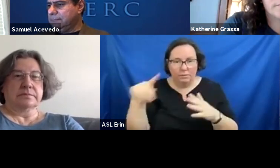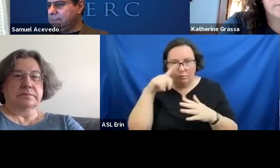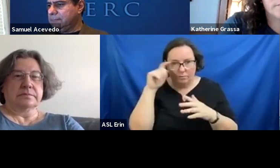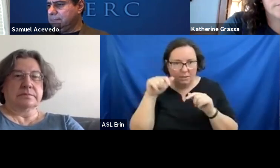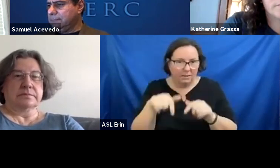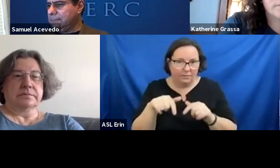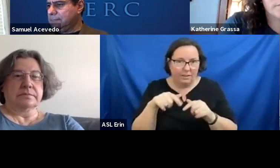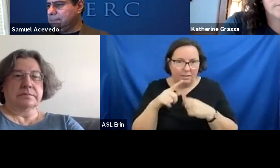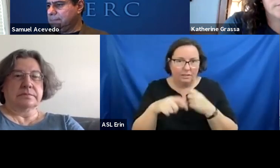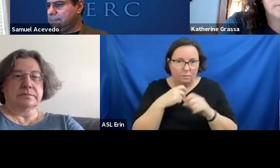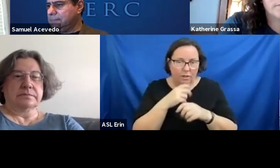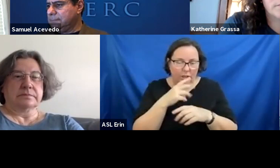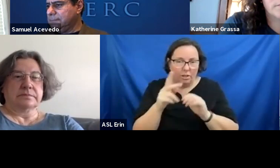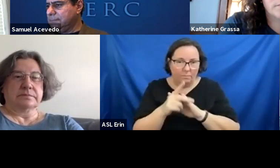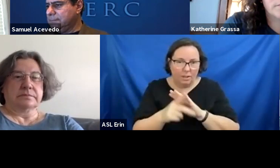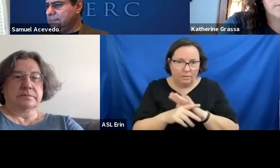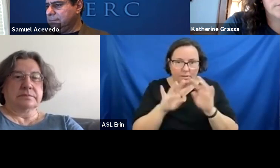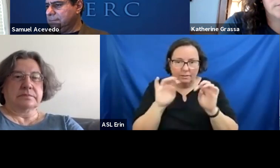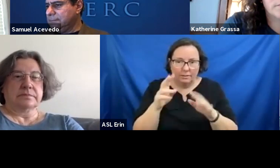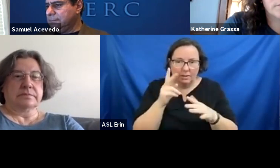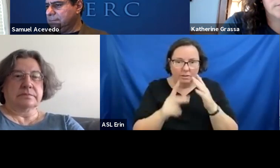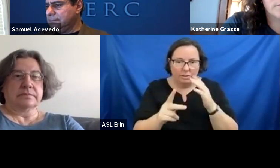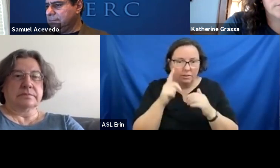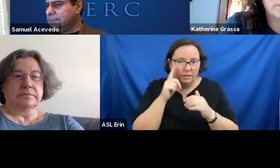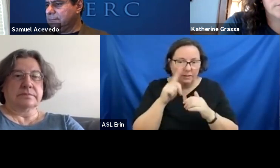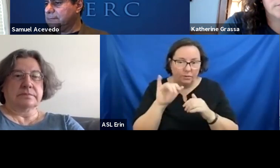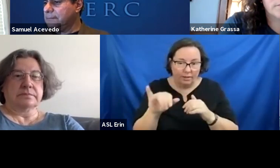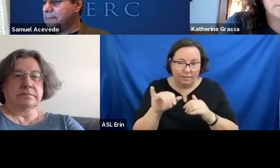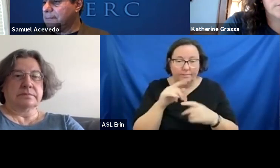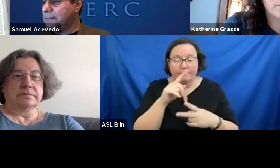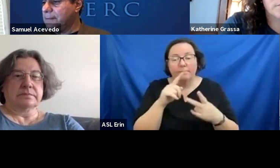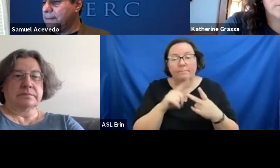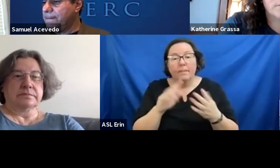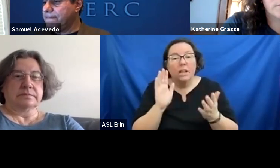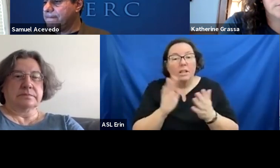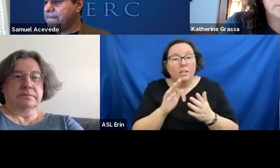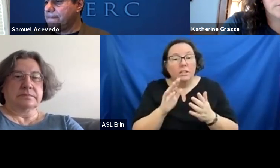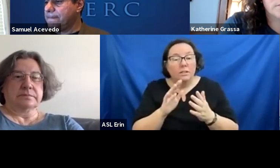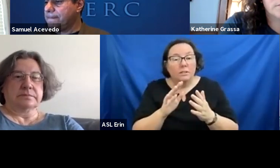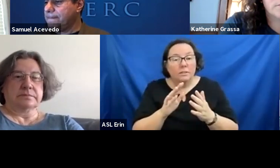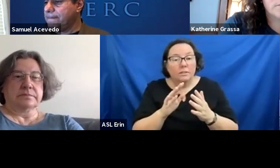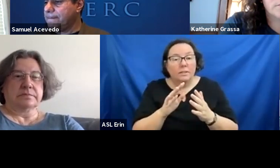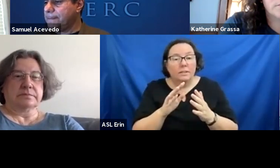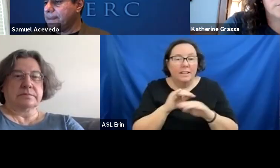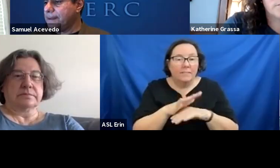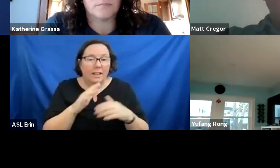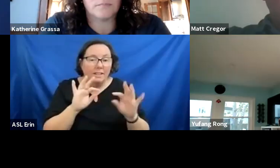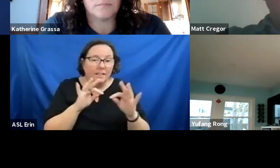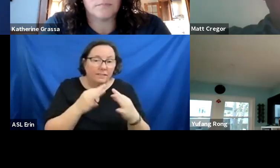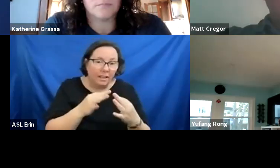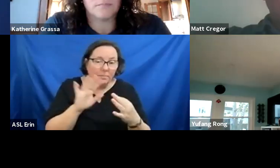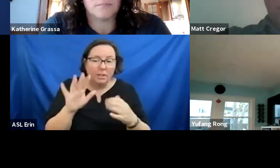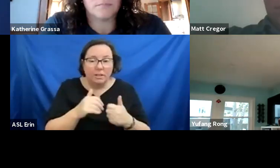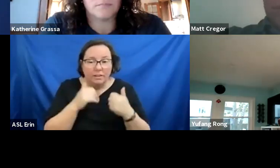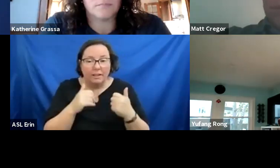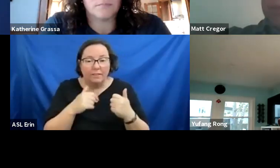this one-year policy and the uncertain future. On a small scale, it affects young lives and their families. I can